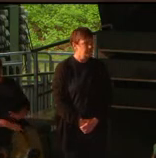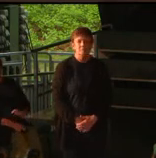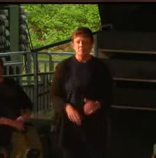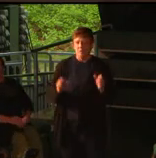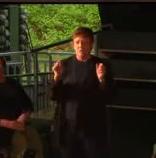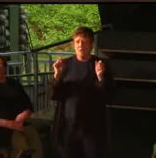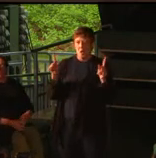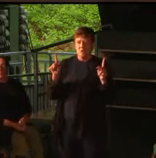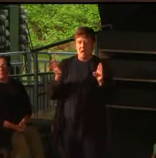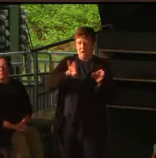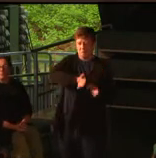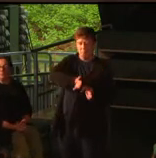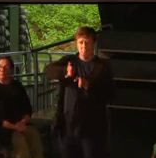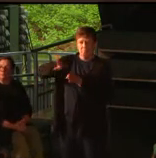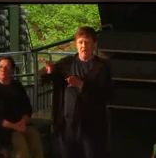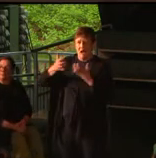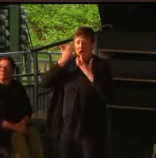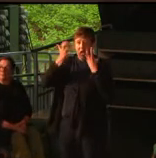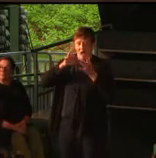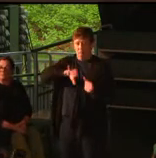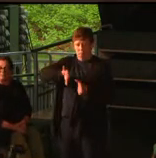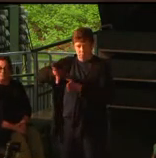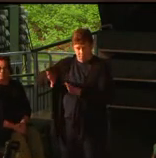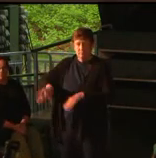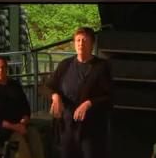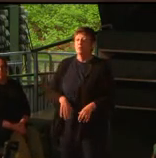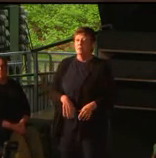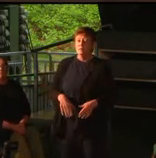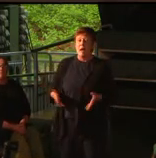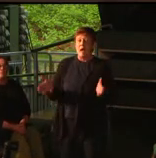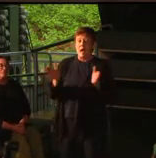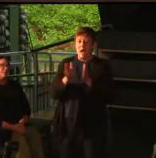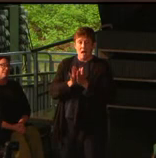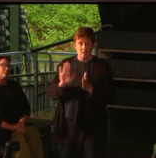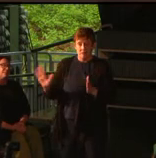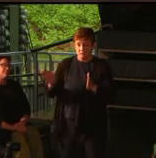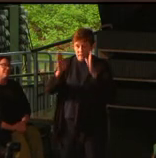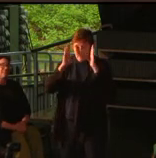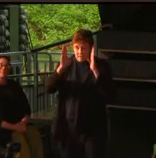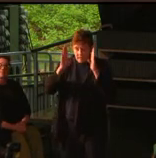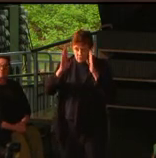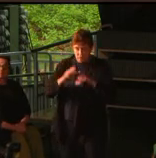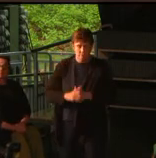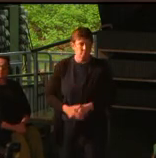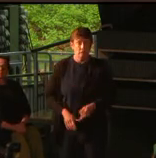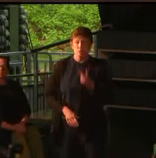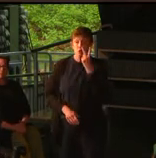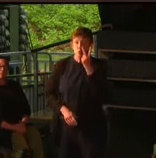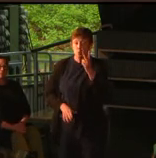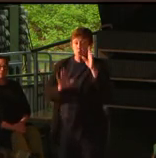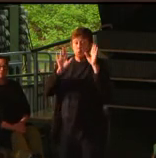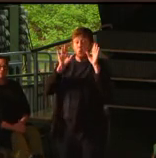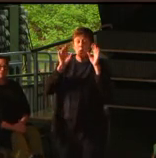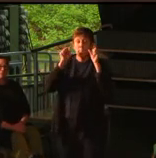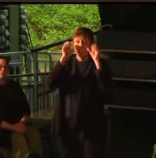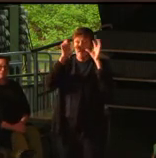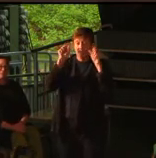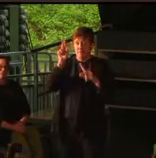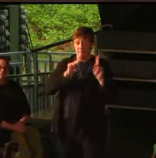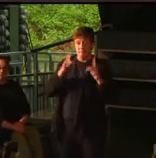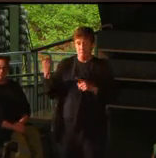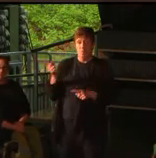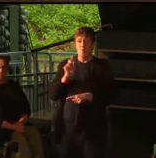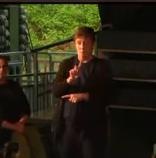All right, now that we've gotten that out of our systems, I'm going to ask for everyone's full attention as we've got two extraordinary individuals about to join us up here at